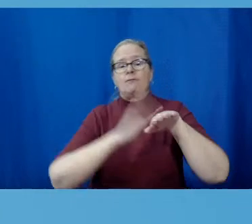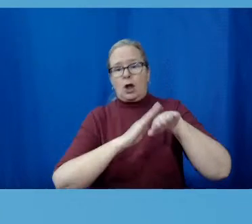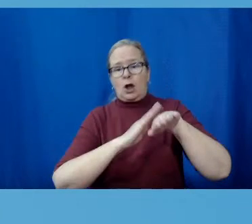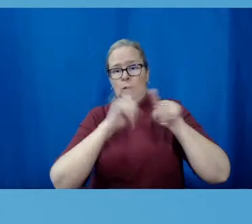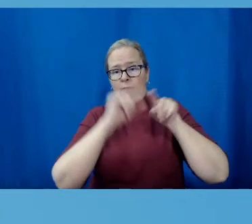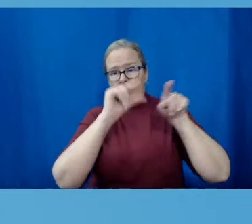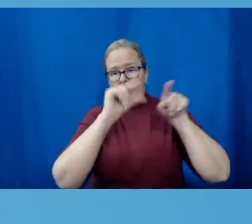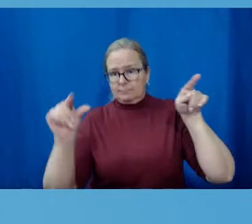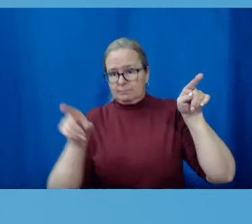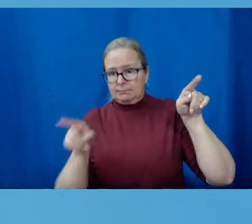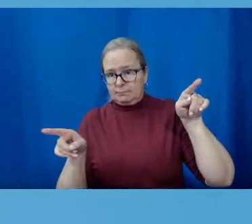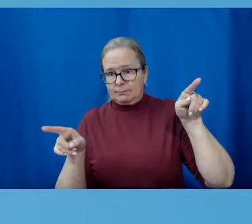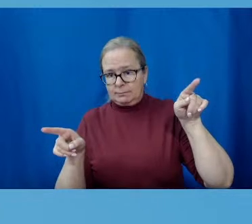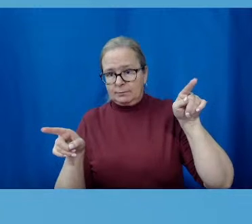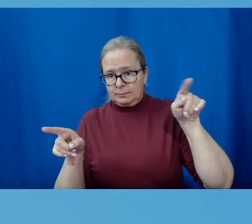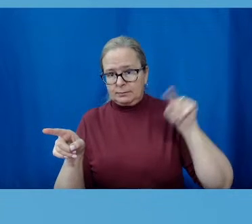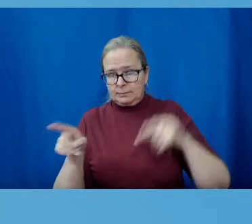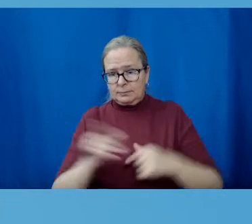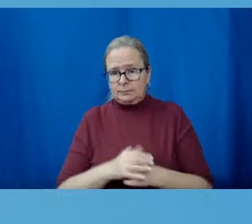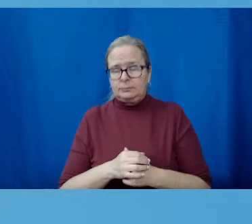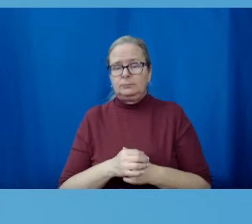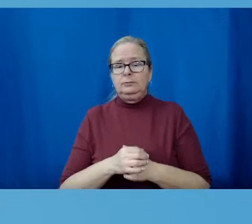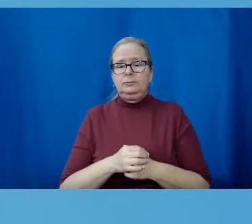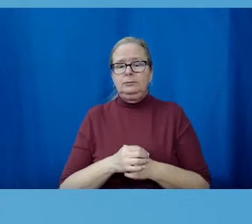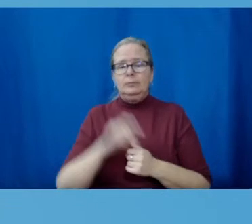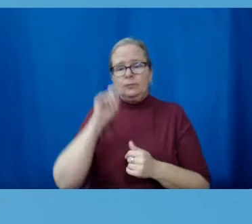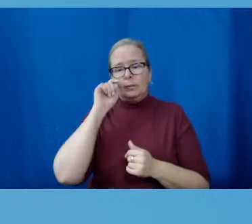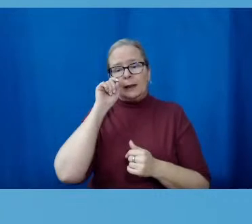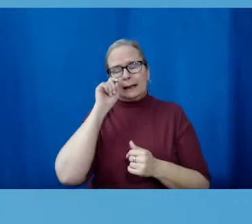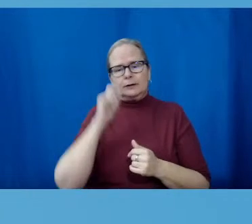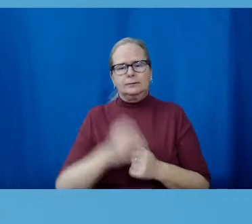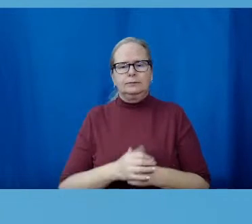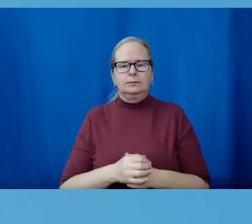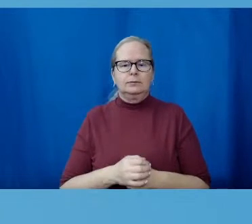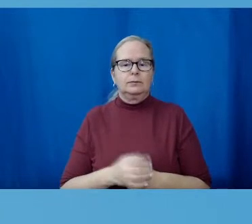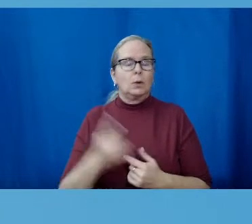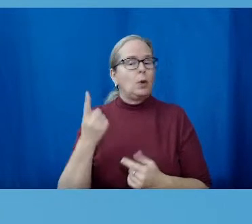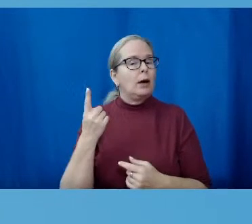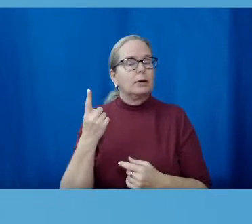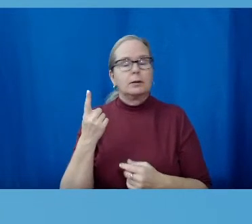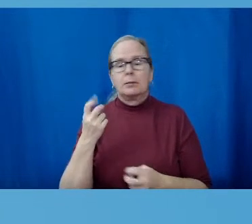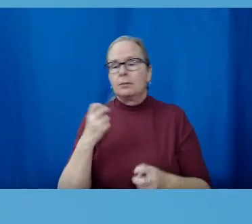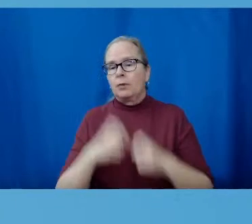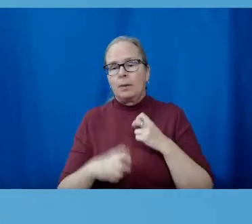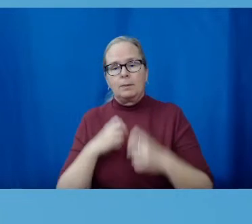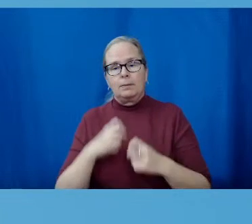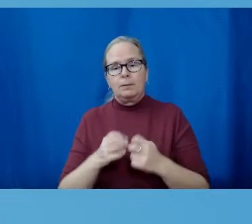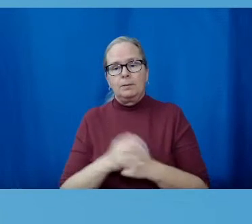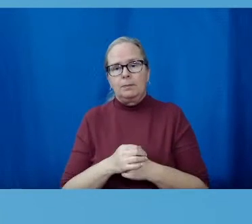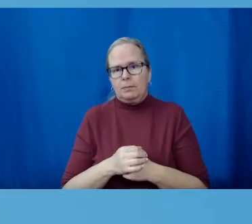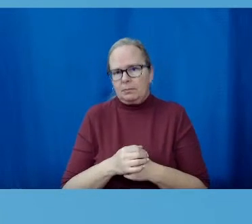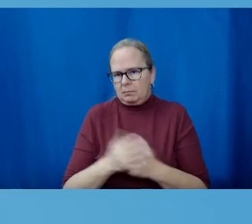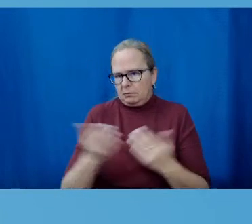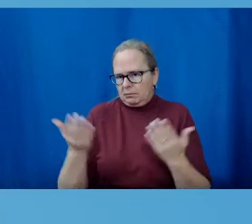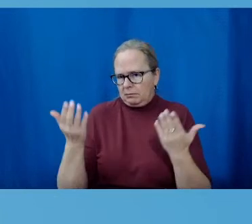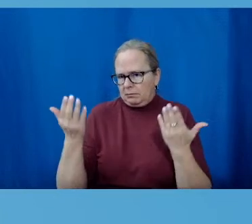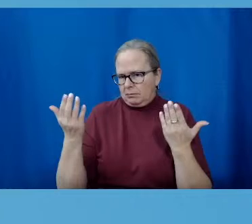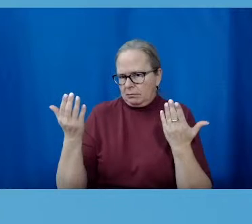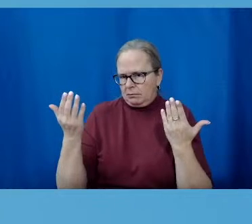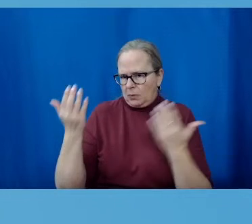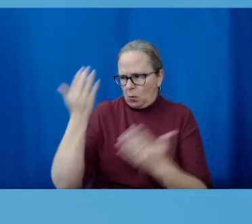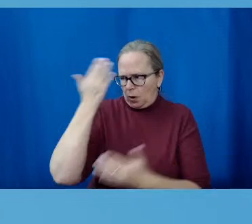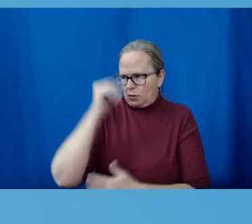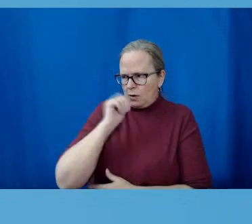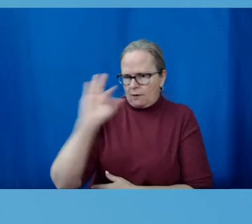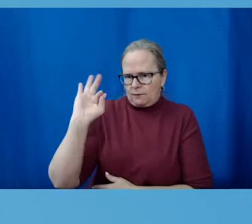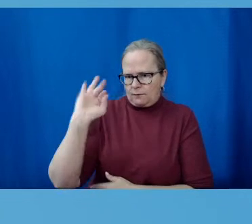think one issue that all of this has brought up is, well, then why not fix the law so that the law better reflects what she's